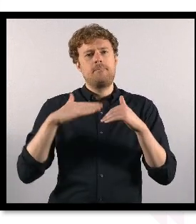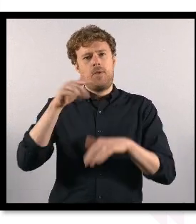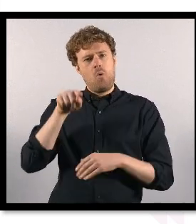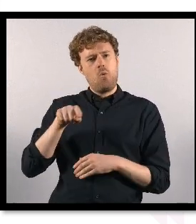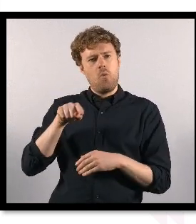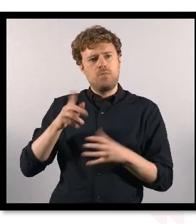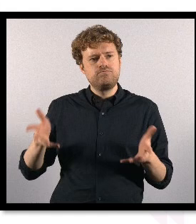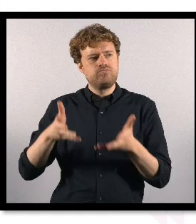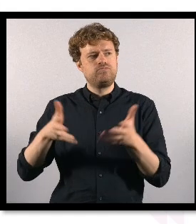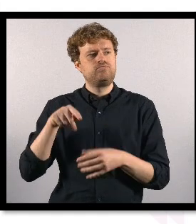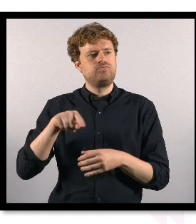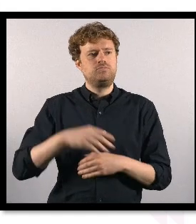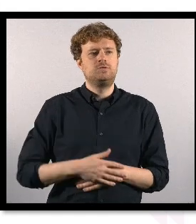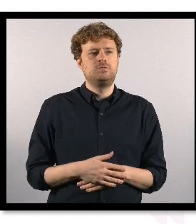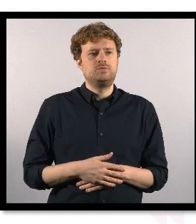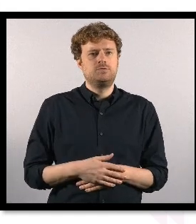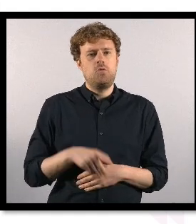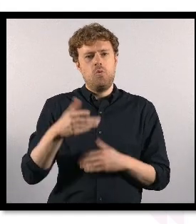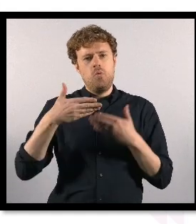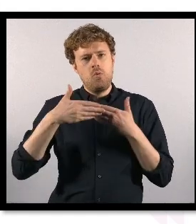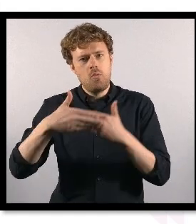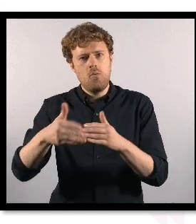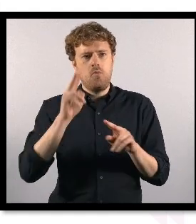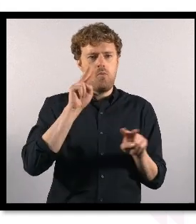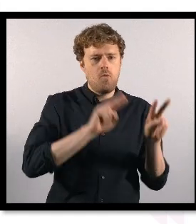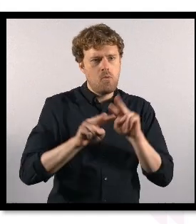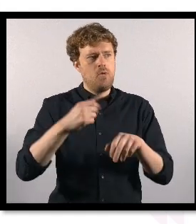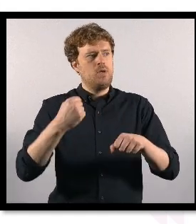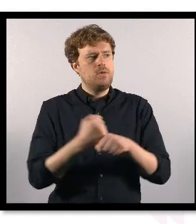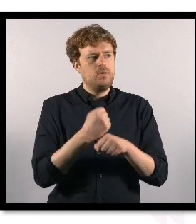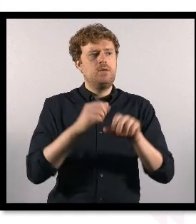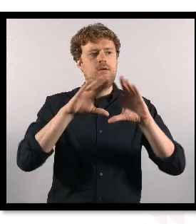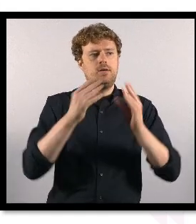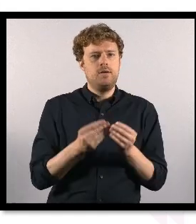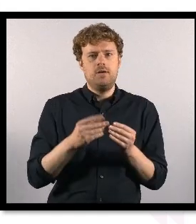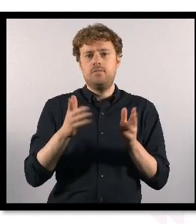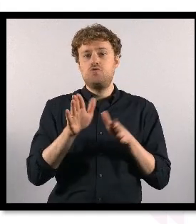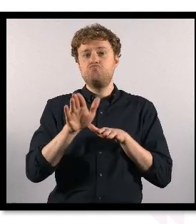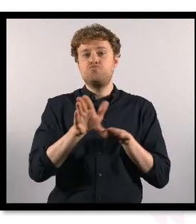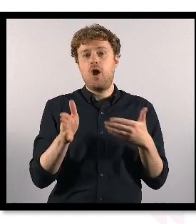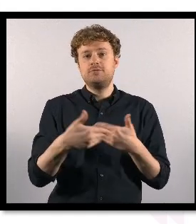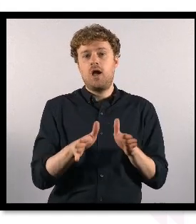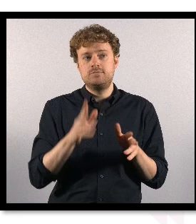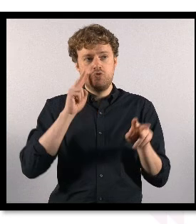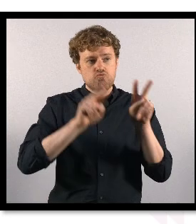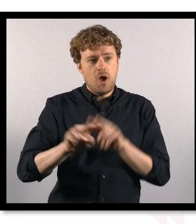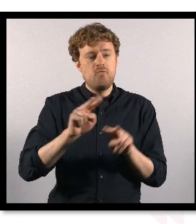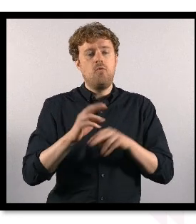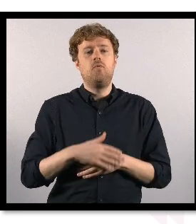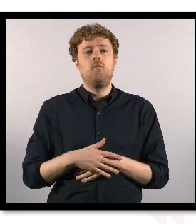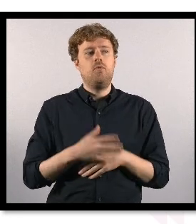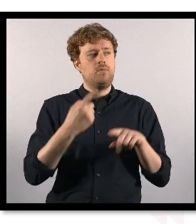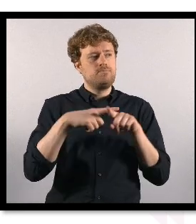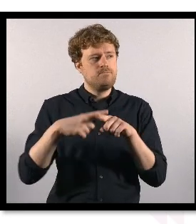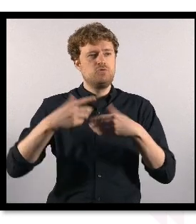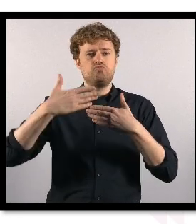identify the artificial intelligence working white paper as part of this group. Very importantly here is that through initiatives, we aim